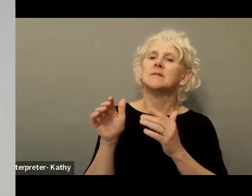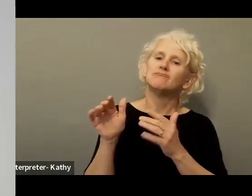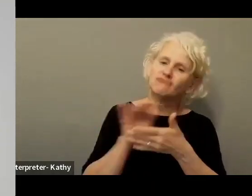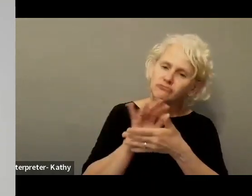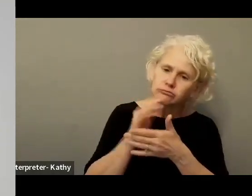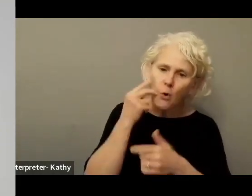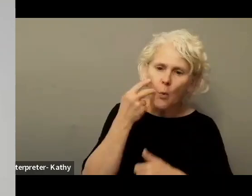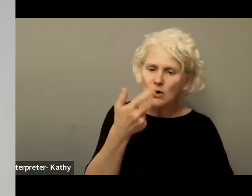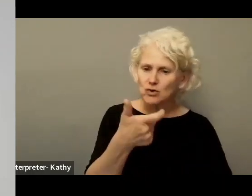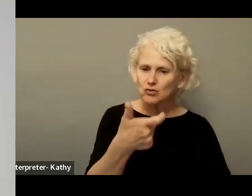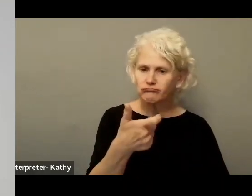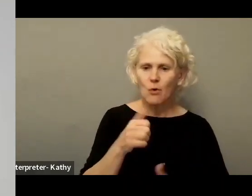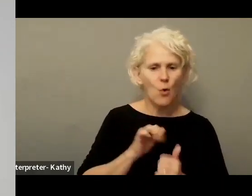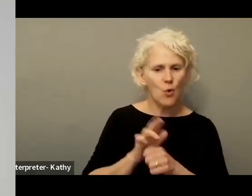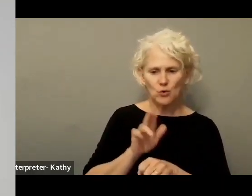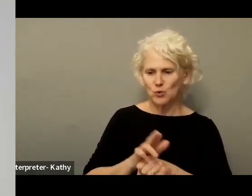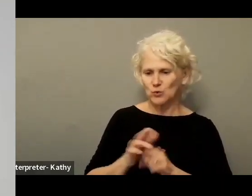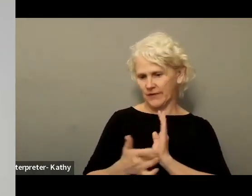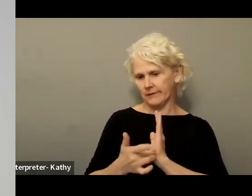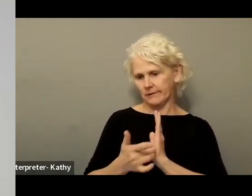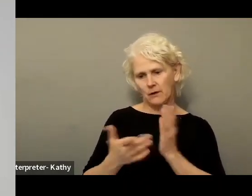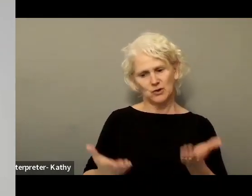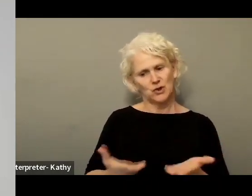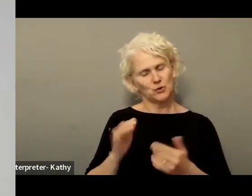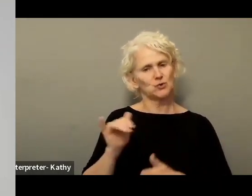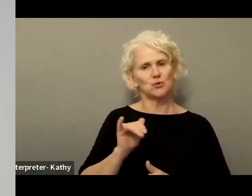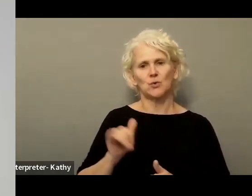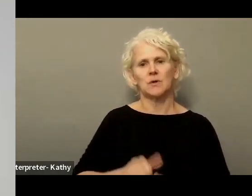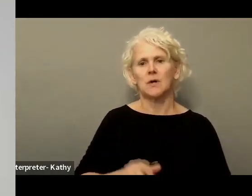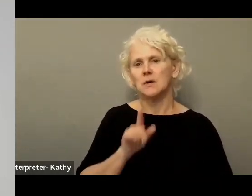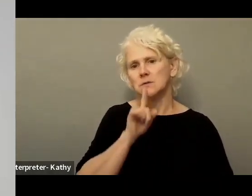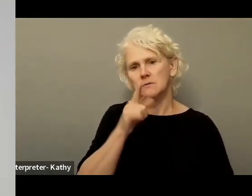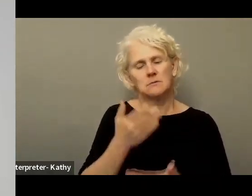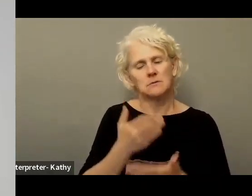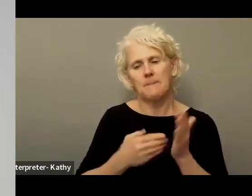phones or come in and use technology here as well. So those